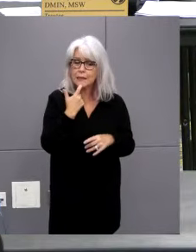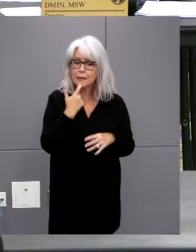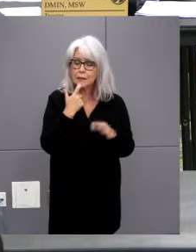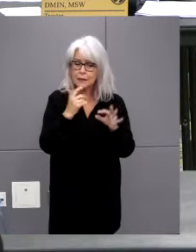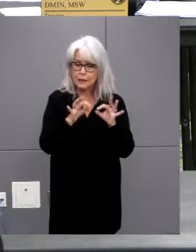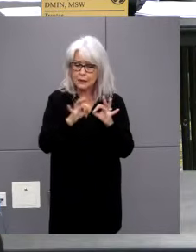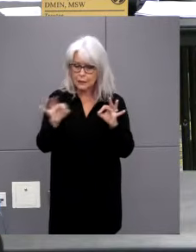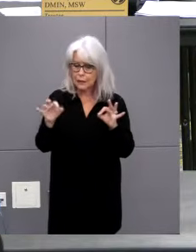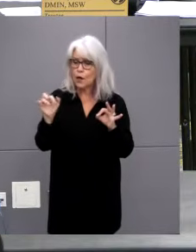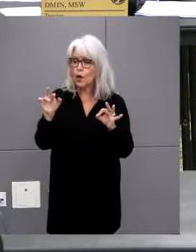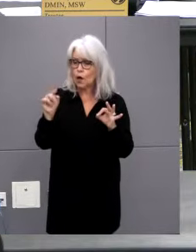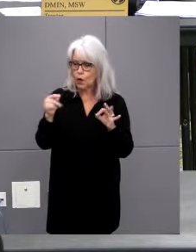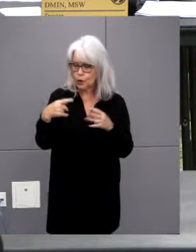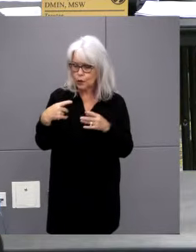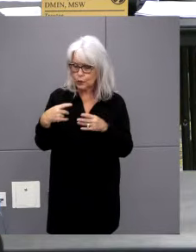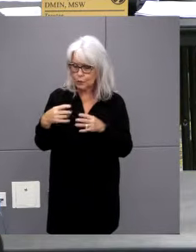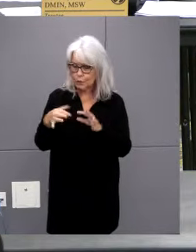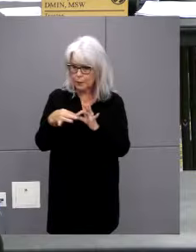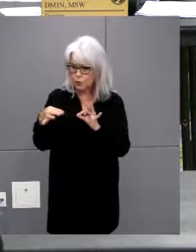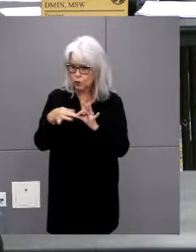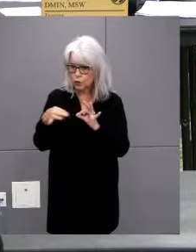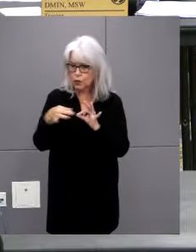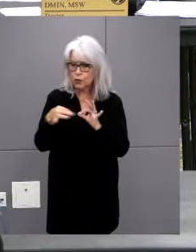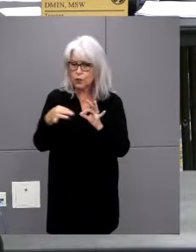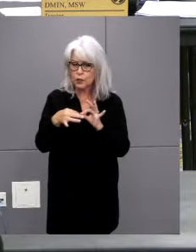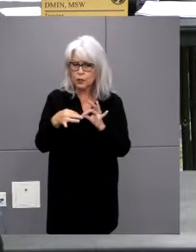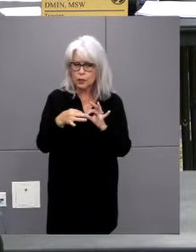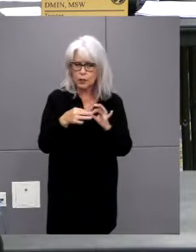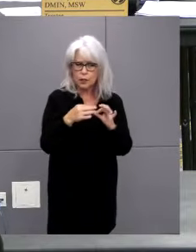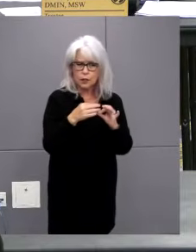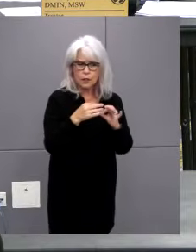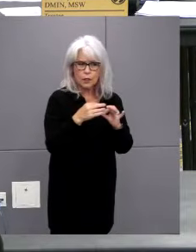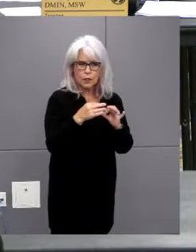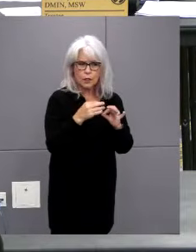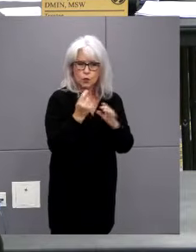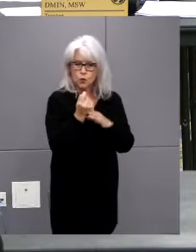Art mentioned limited to take out that line.